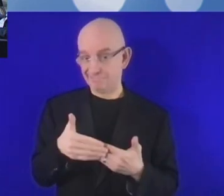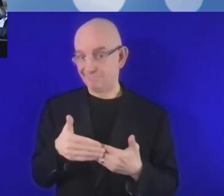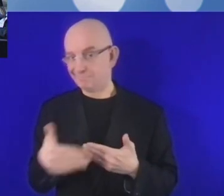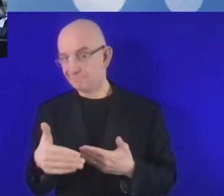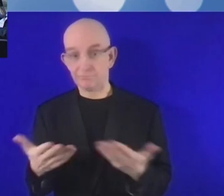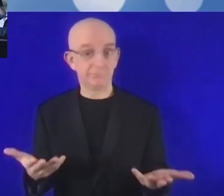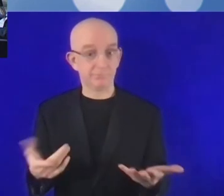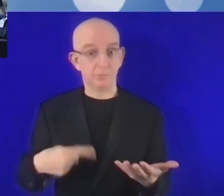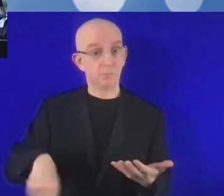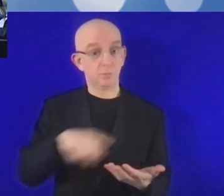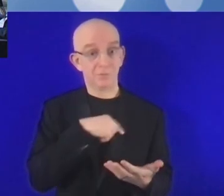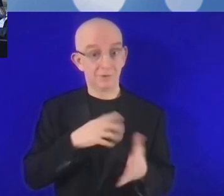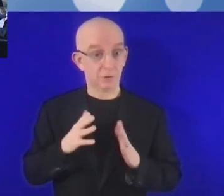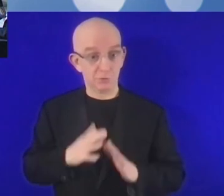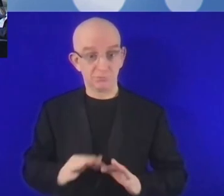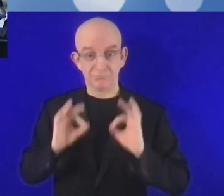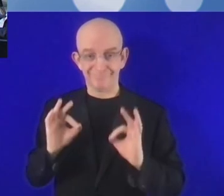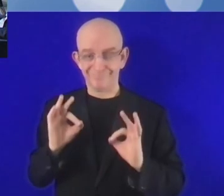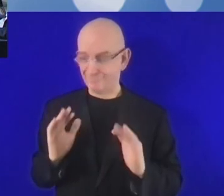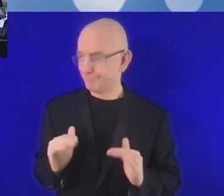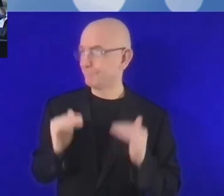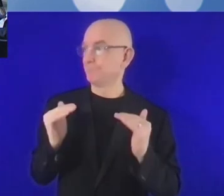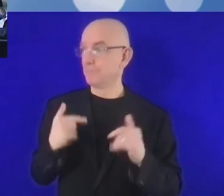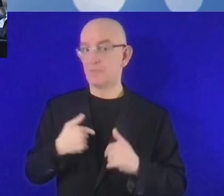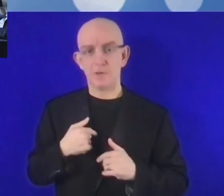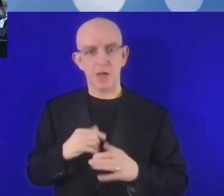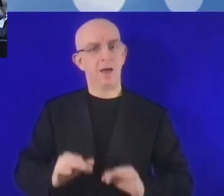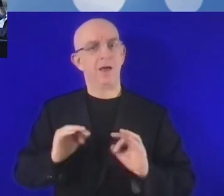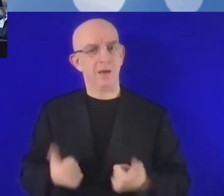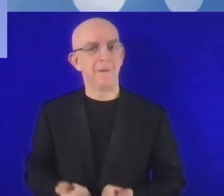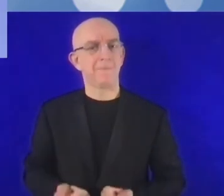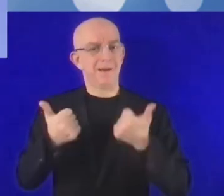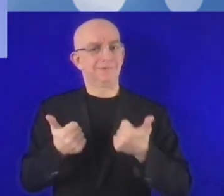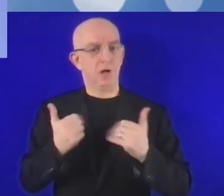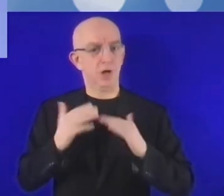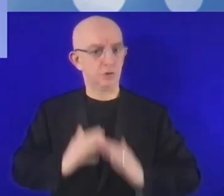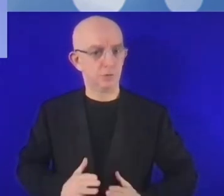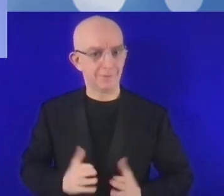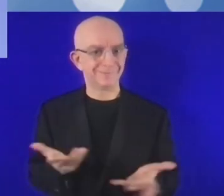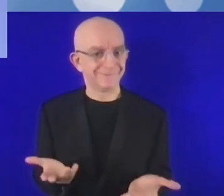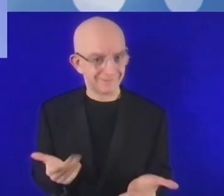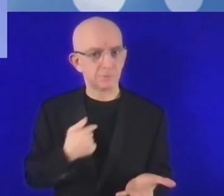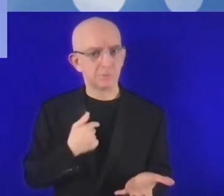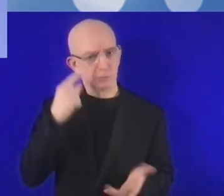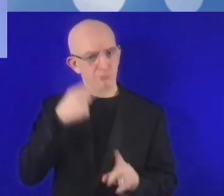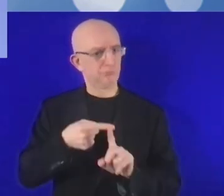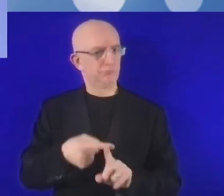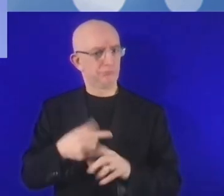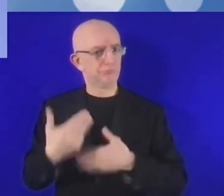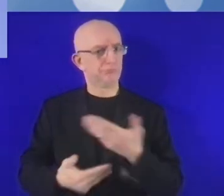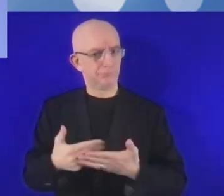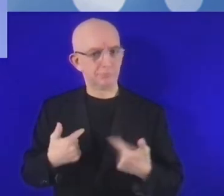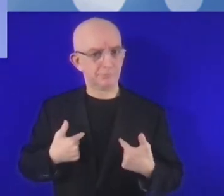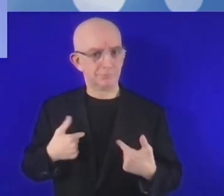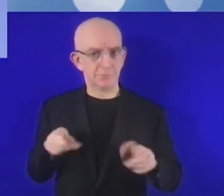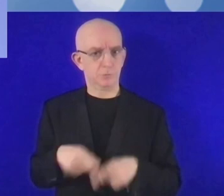I'm very optimistic though, and especially as a musician, because I believe for all of us, this quality music factor can play a key role in